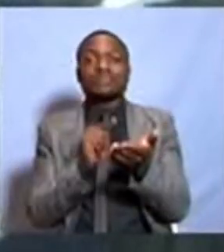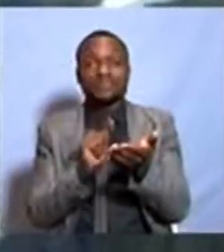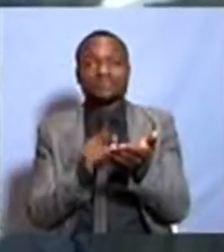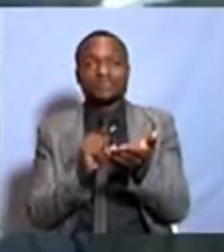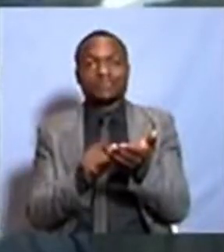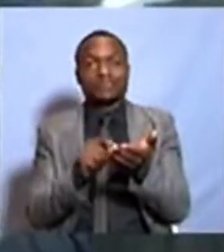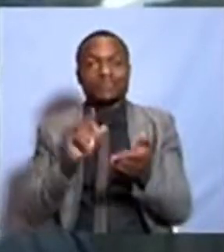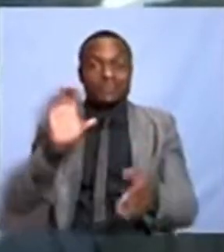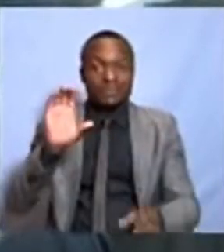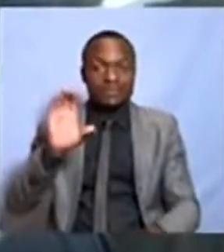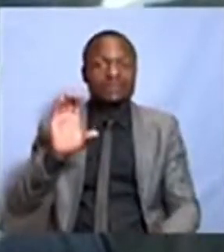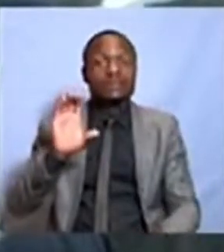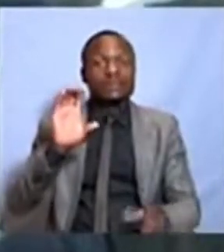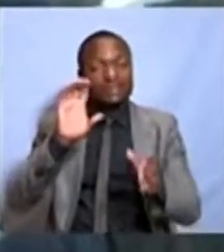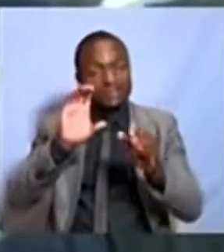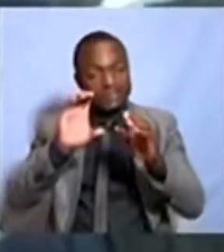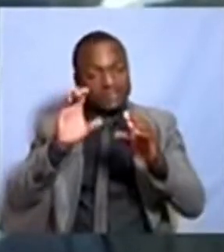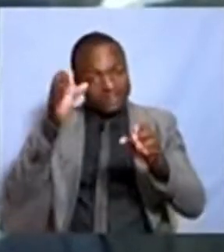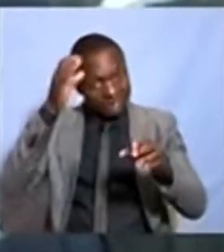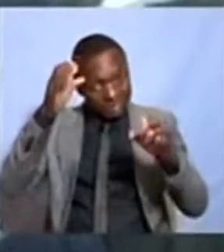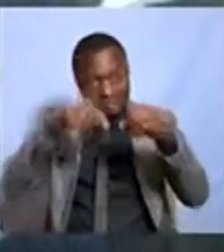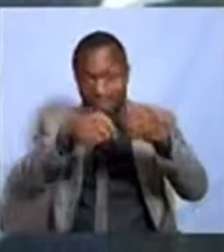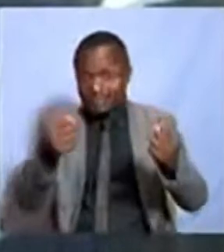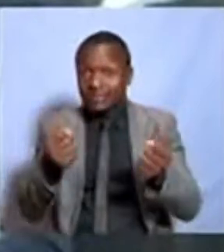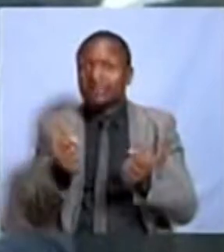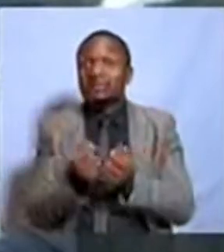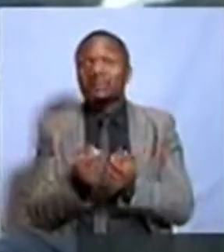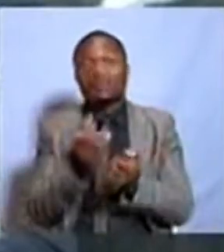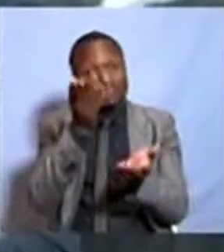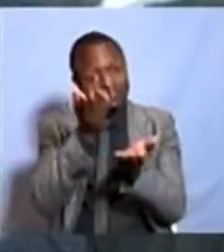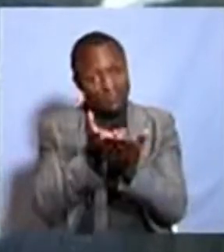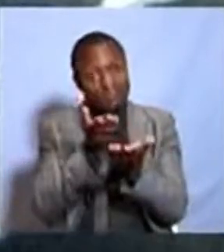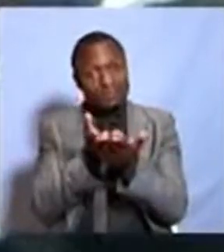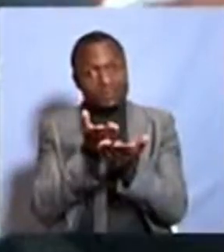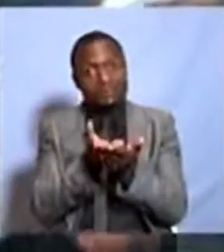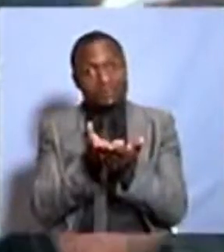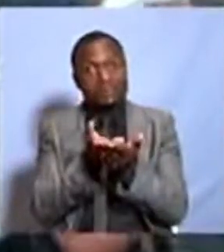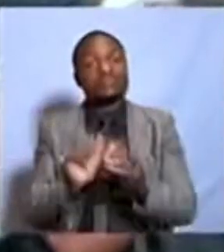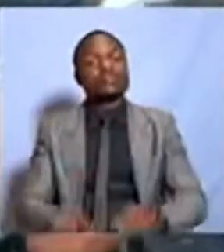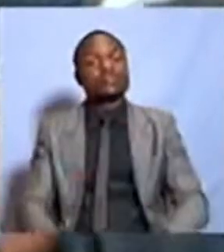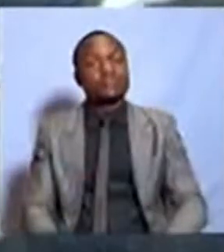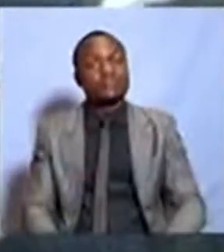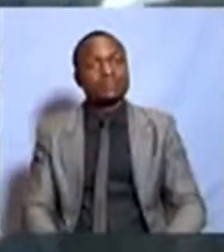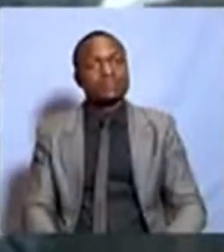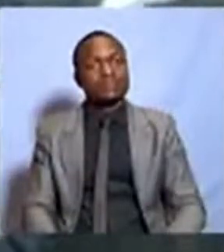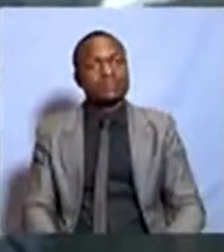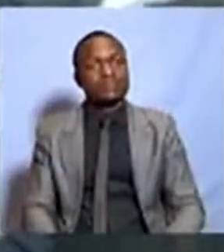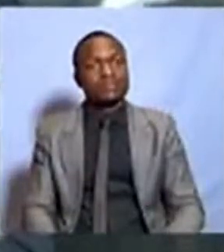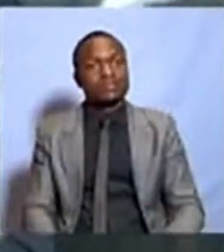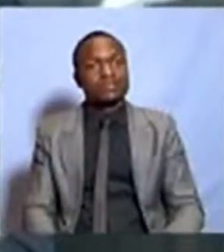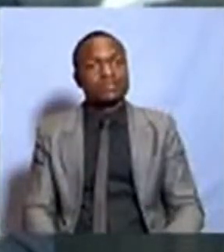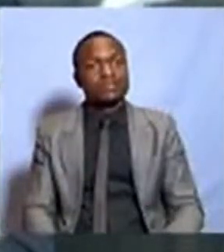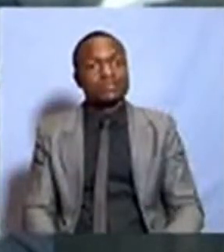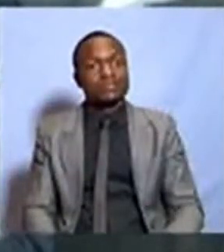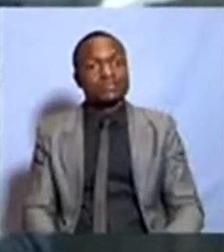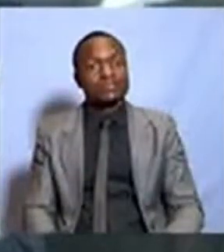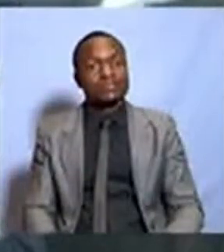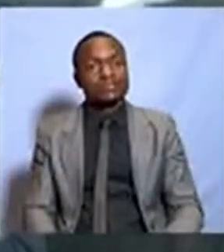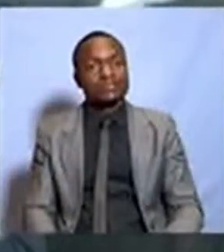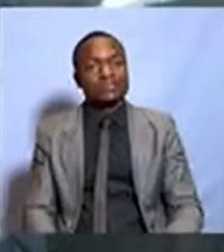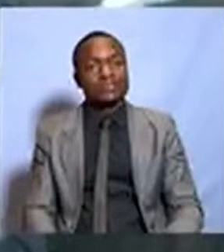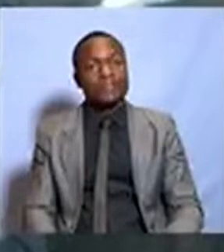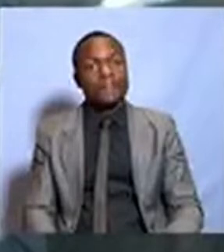have proposed, and we need to justify. We won't just say no, 200. Then they ask, can you justify?